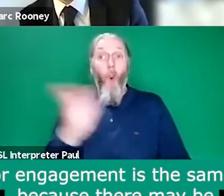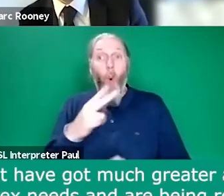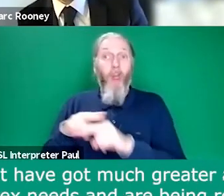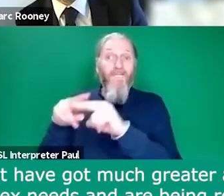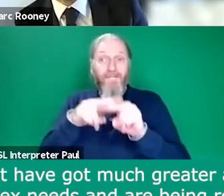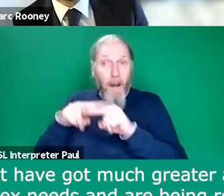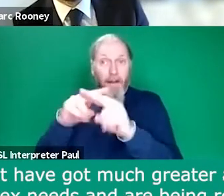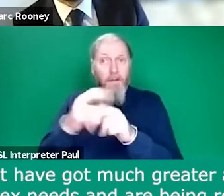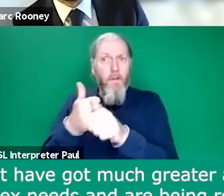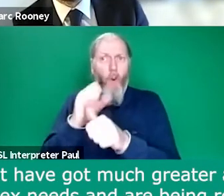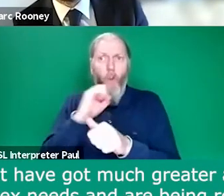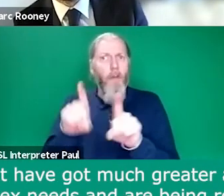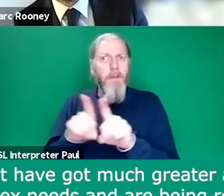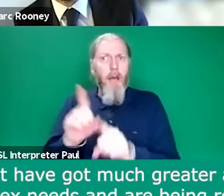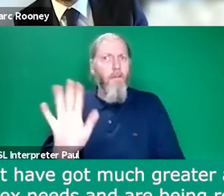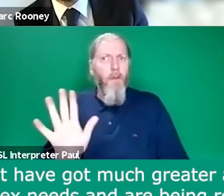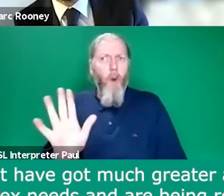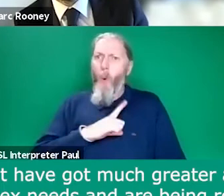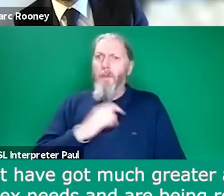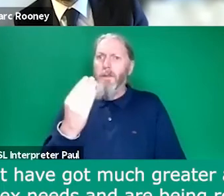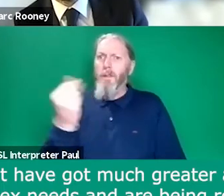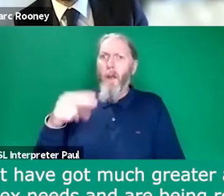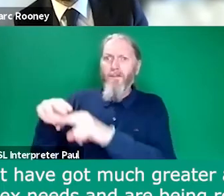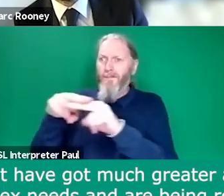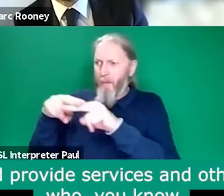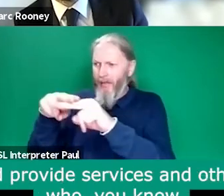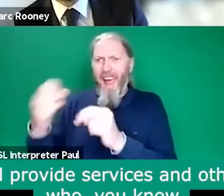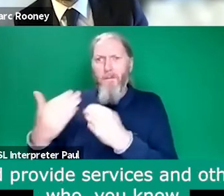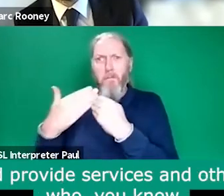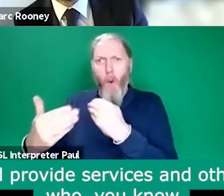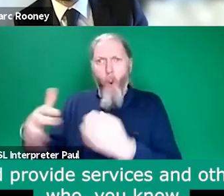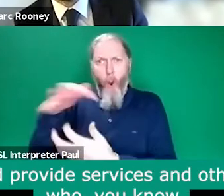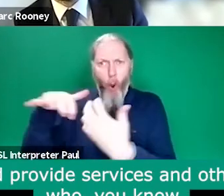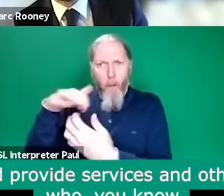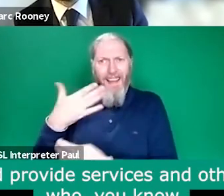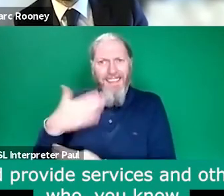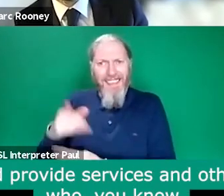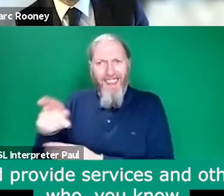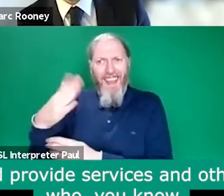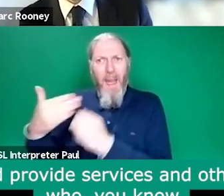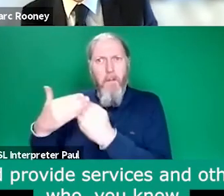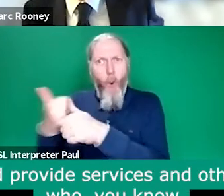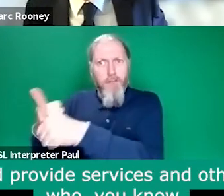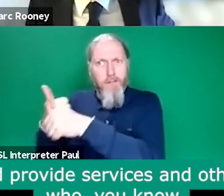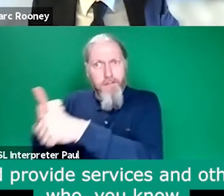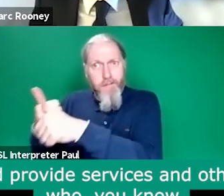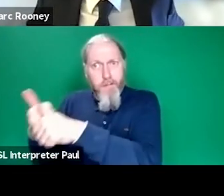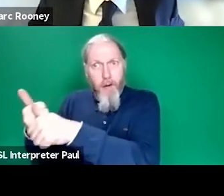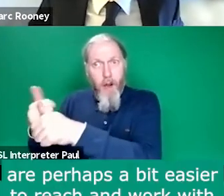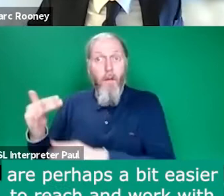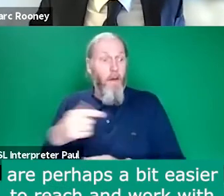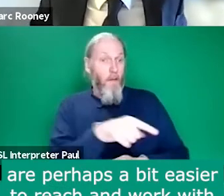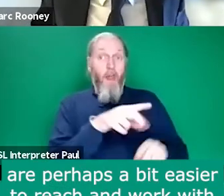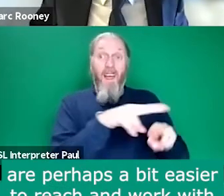there may be some that have got much greater, more complex needs and are being reached and provided services, and others who, you know,